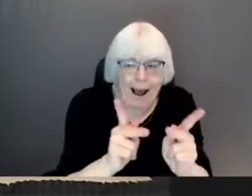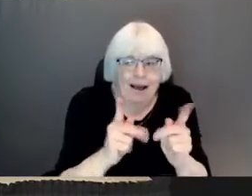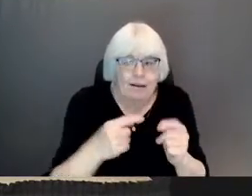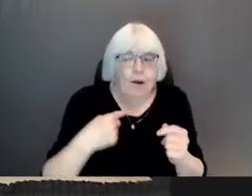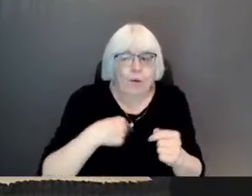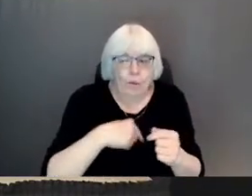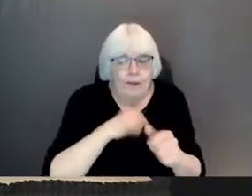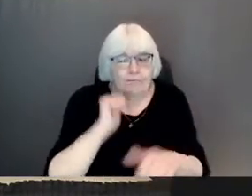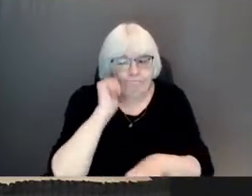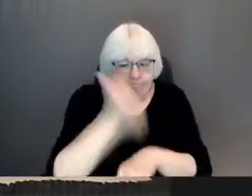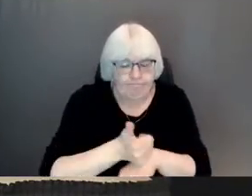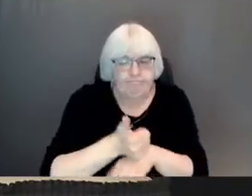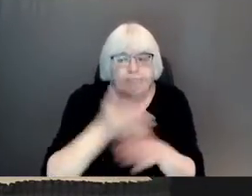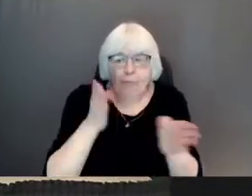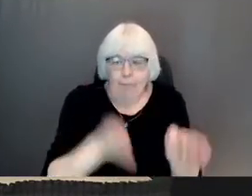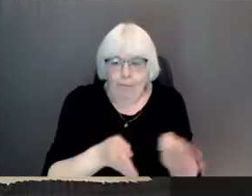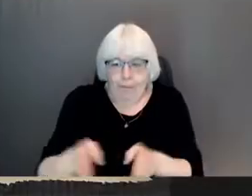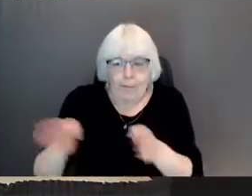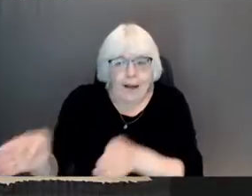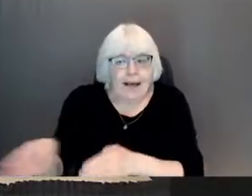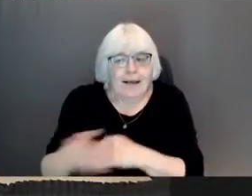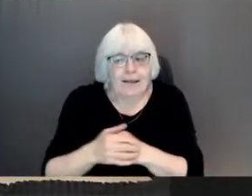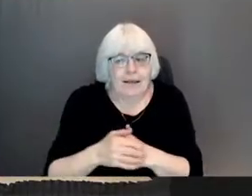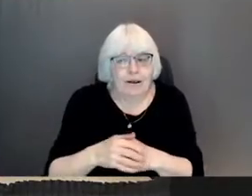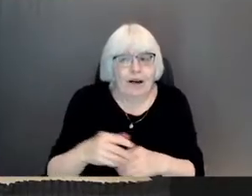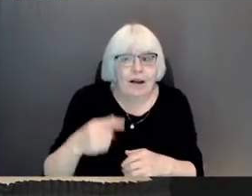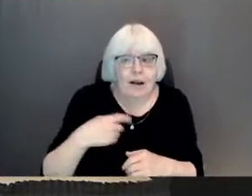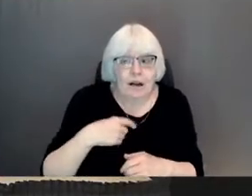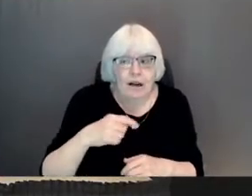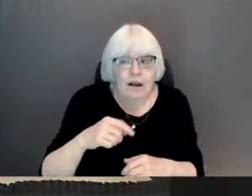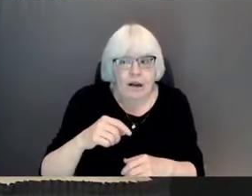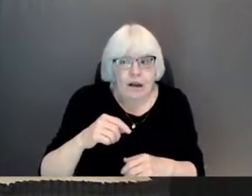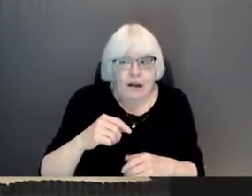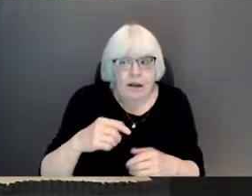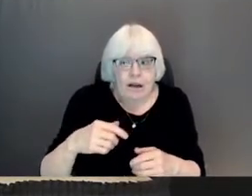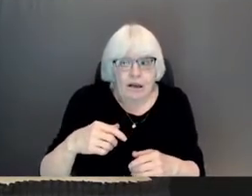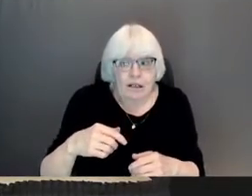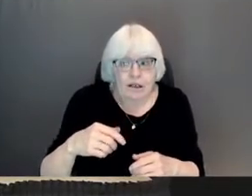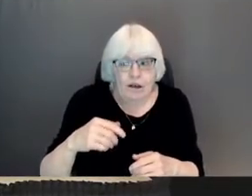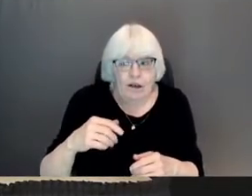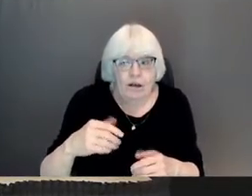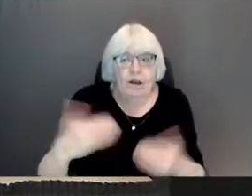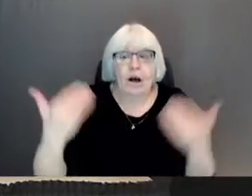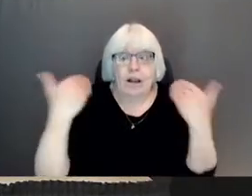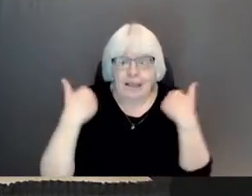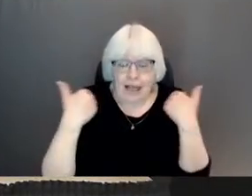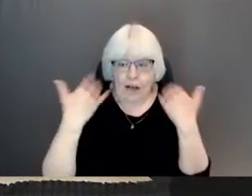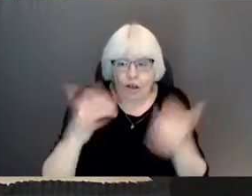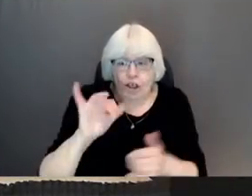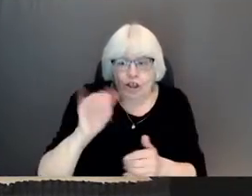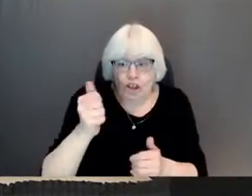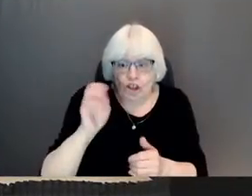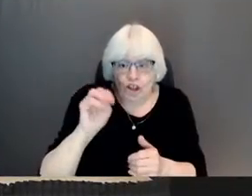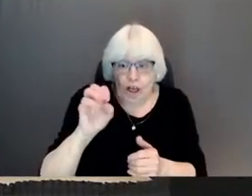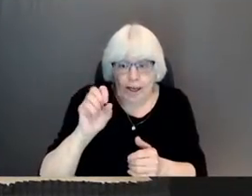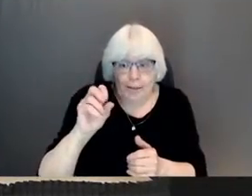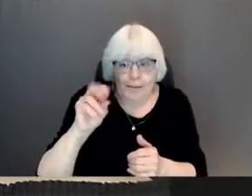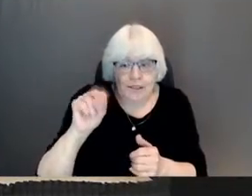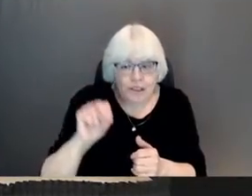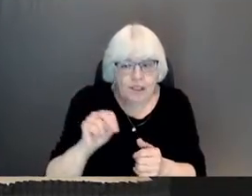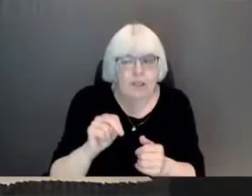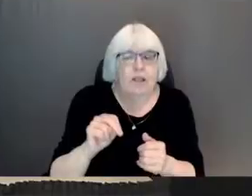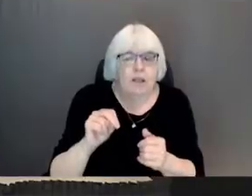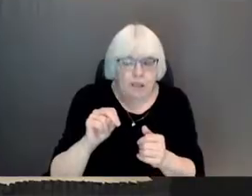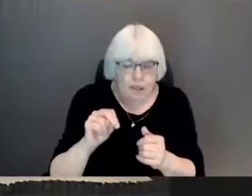department to announce additional supports for families and children who might be impacted by the fact they can't get to work or